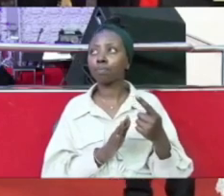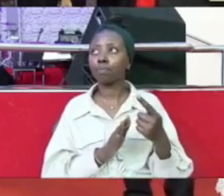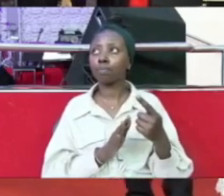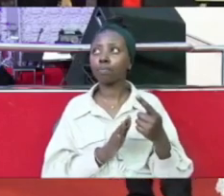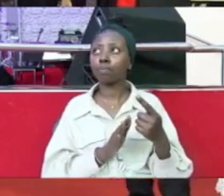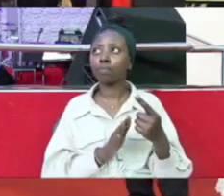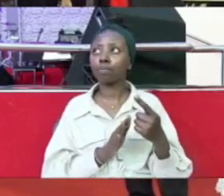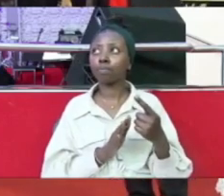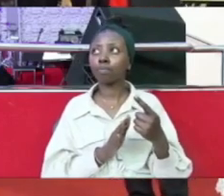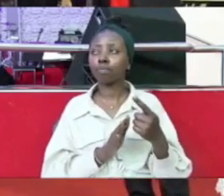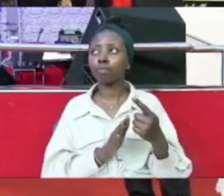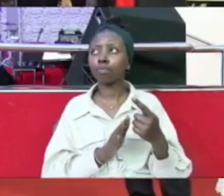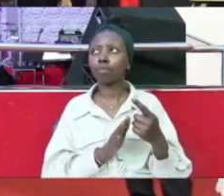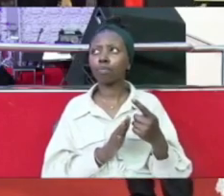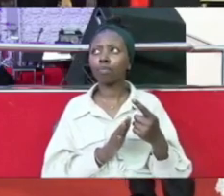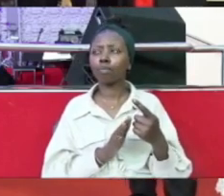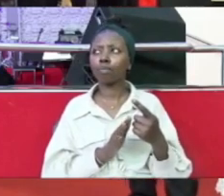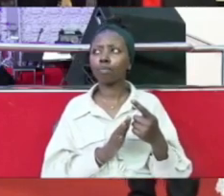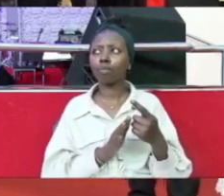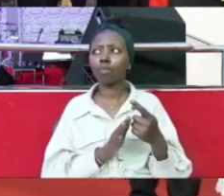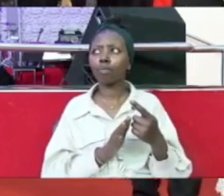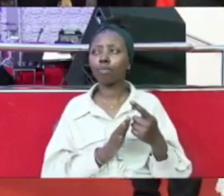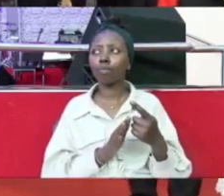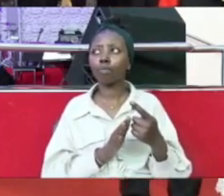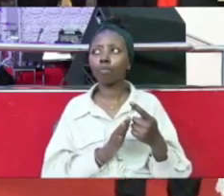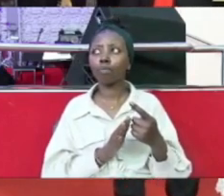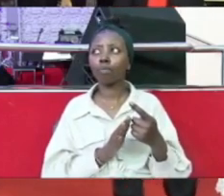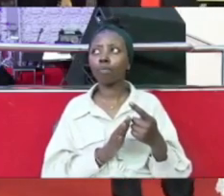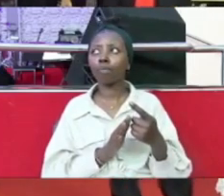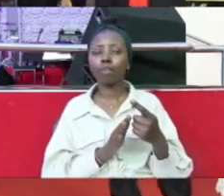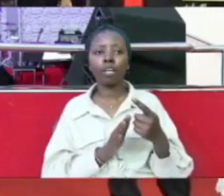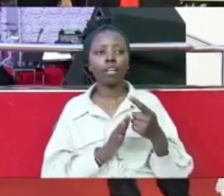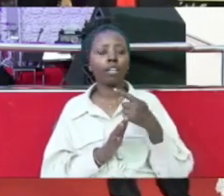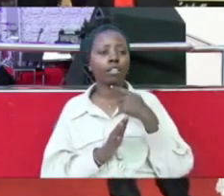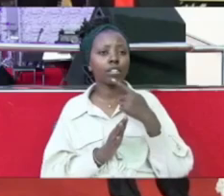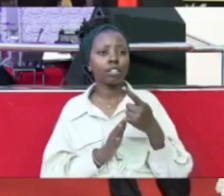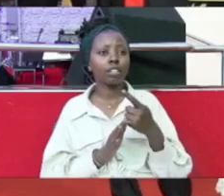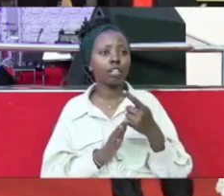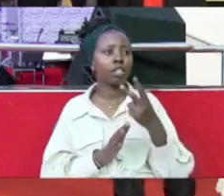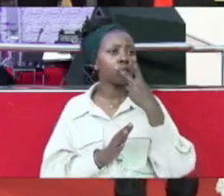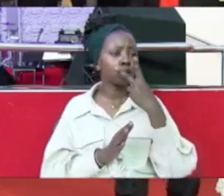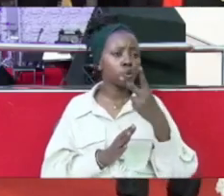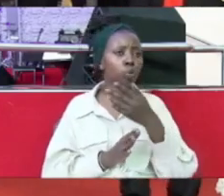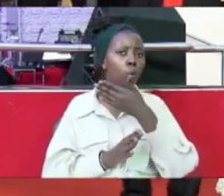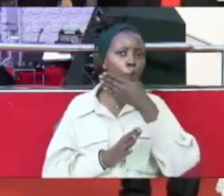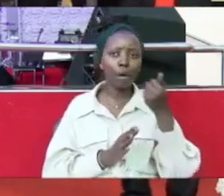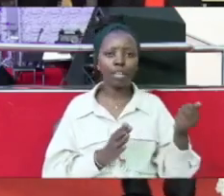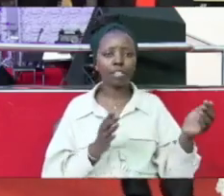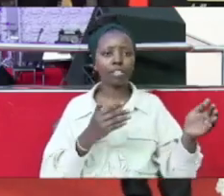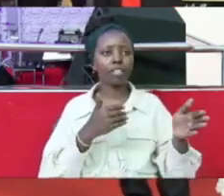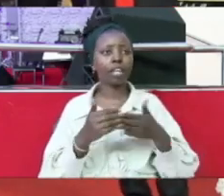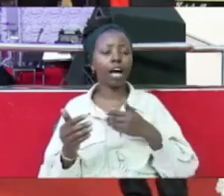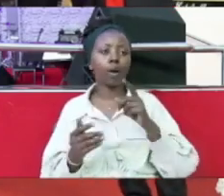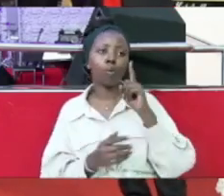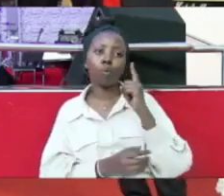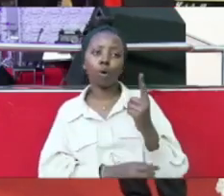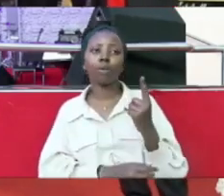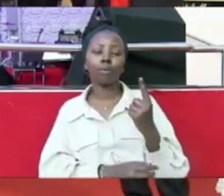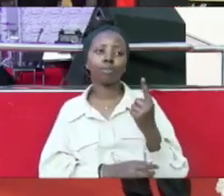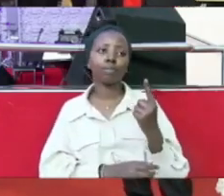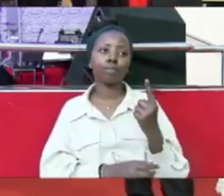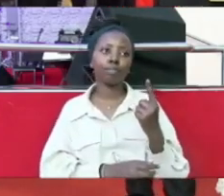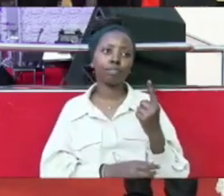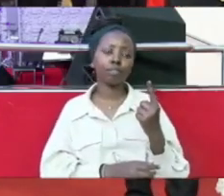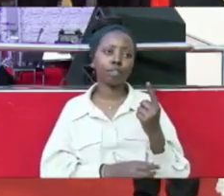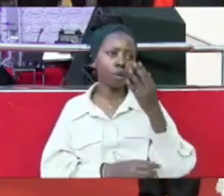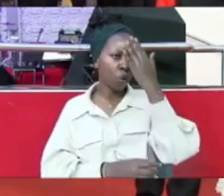just phrasing it. That is Ecclesiastes 4:9-12 says that two are better than one. Neno la Bwana nasema wawili ni bora kuliko mmoja.